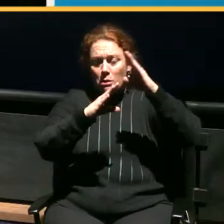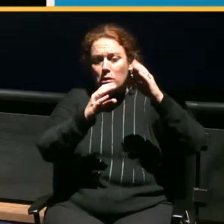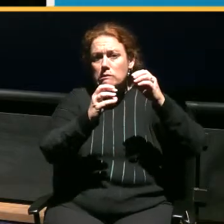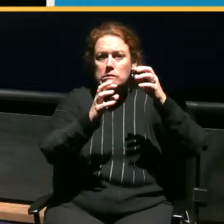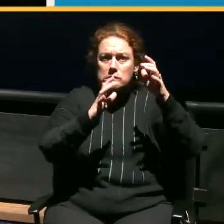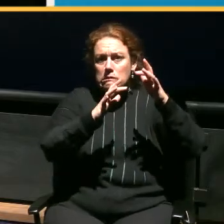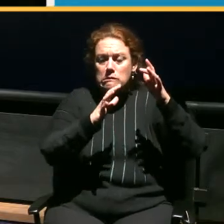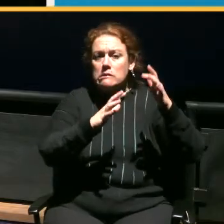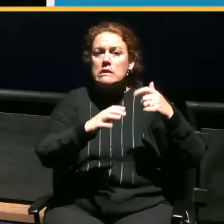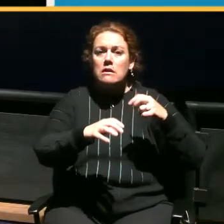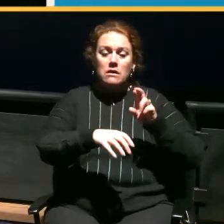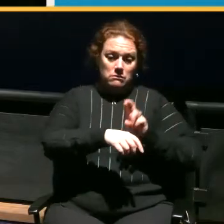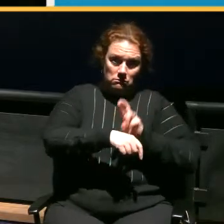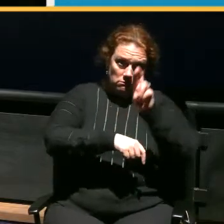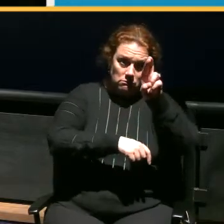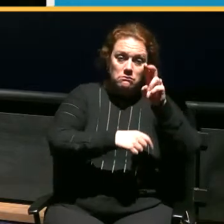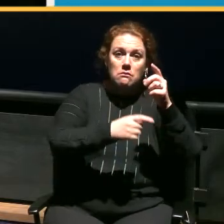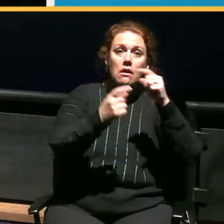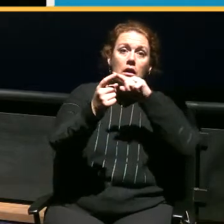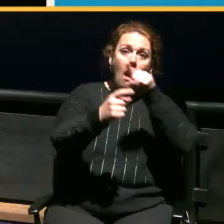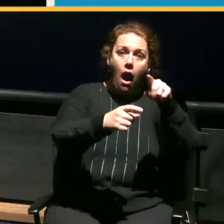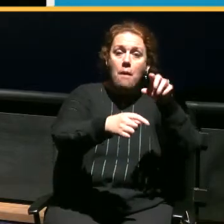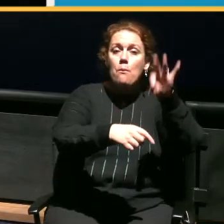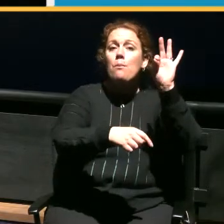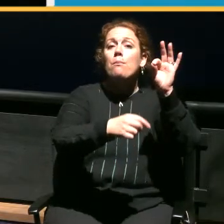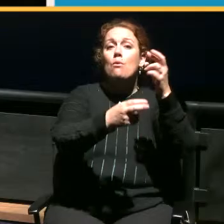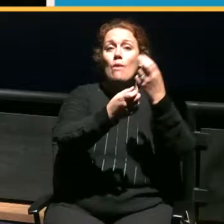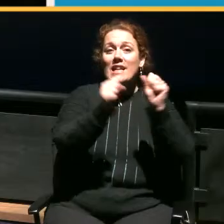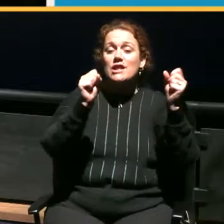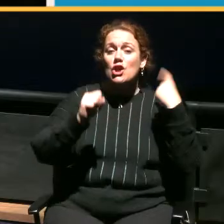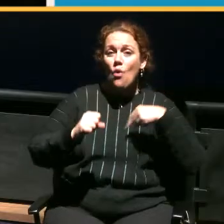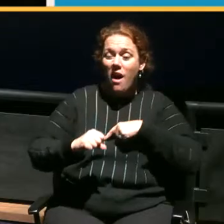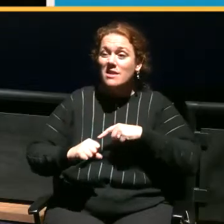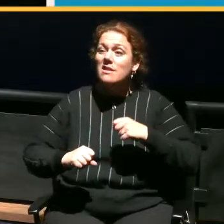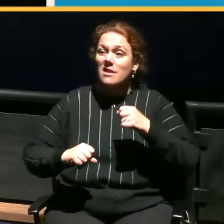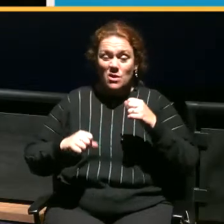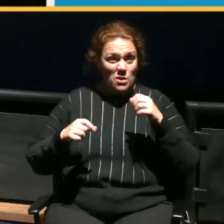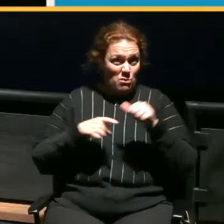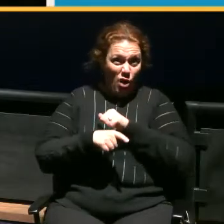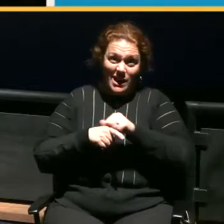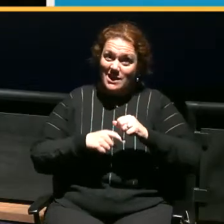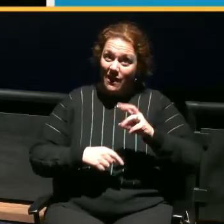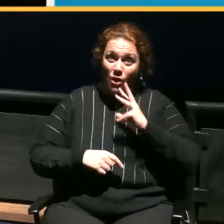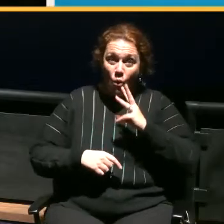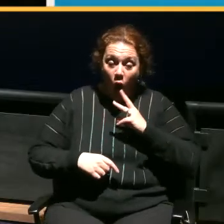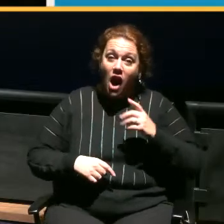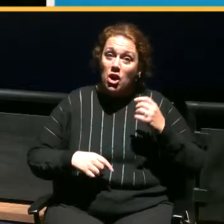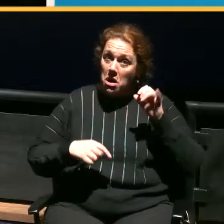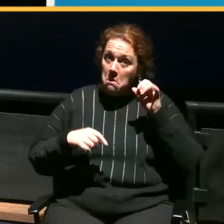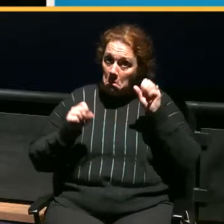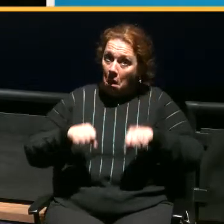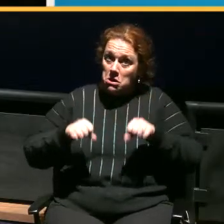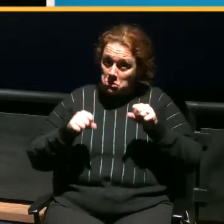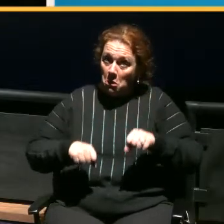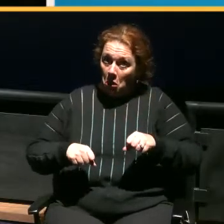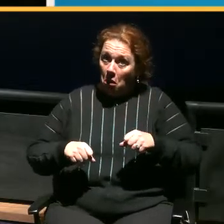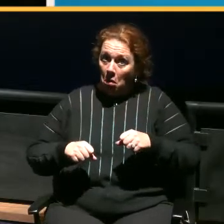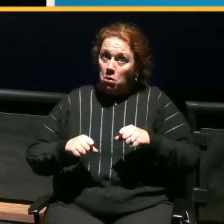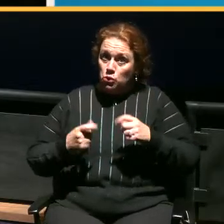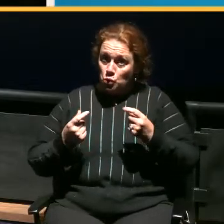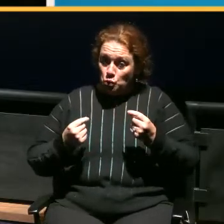the water where we would do an exchange of crew through spacewalks, and that was shown to be doable, and that gave